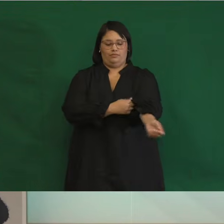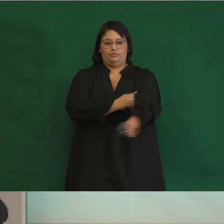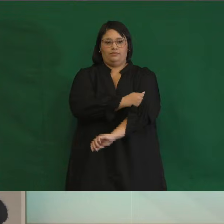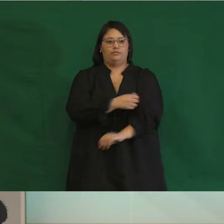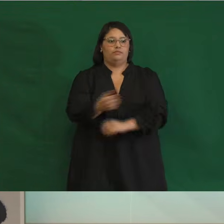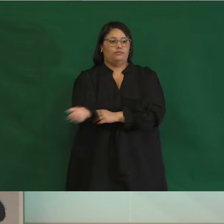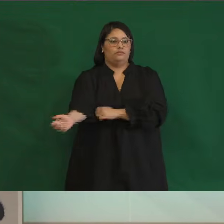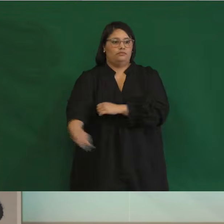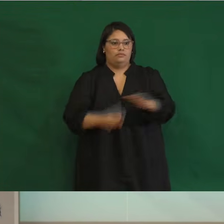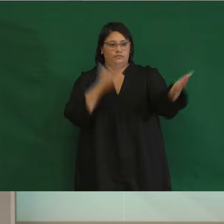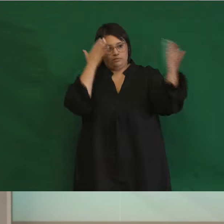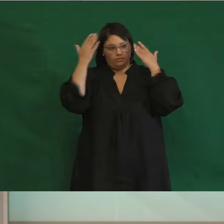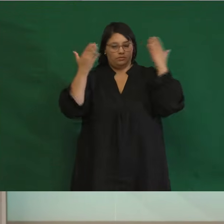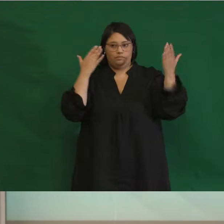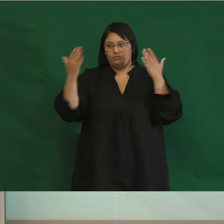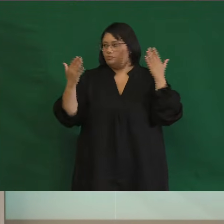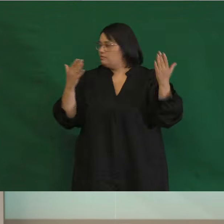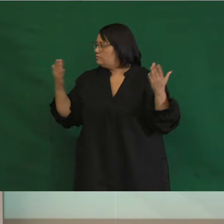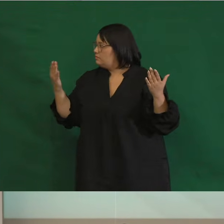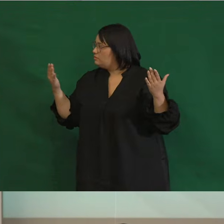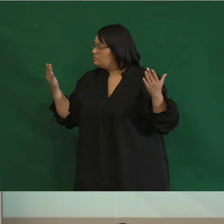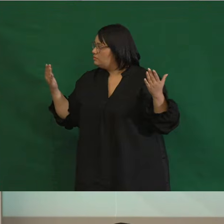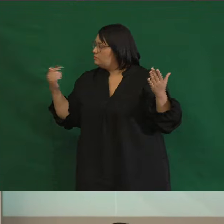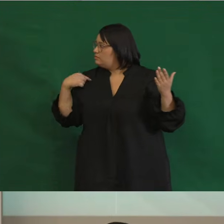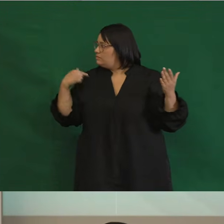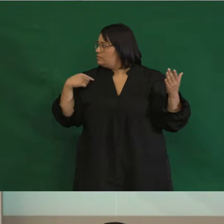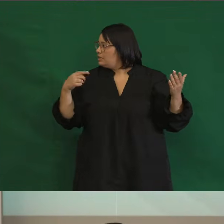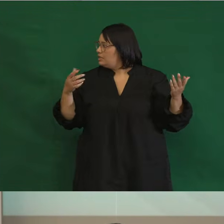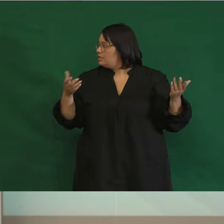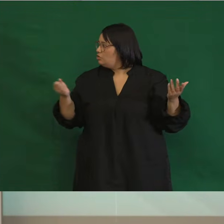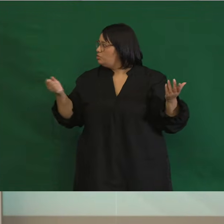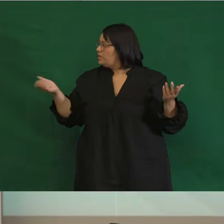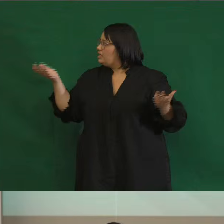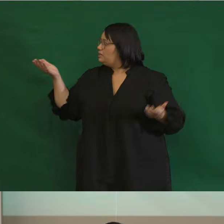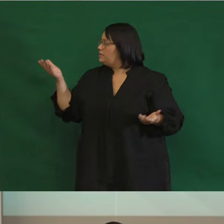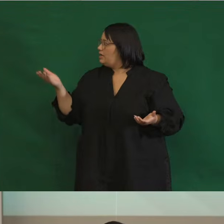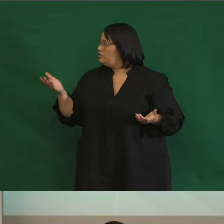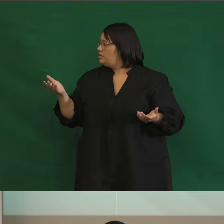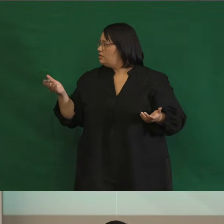Good morning. I am Sitembile Kwela from RIA.